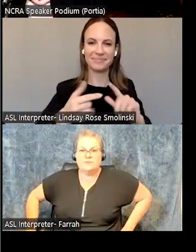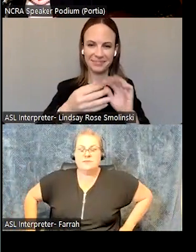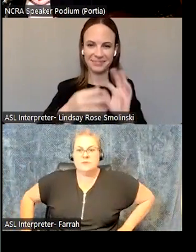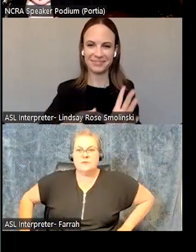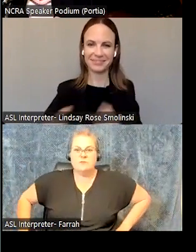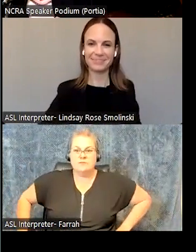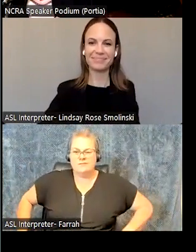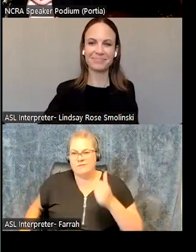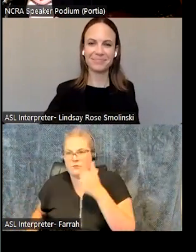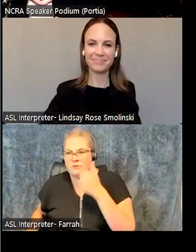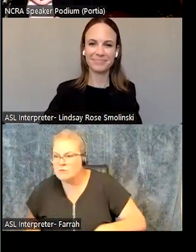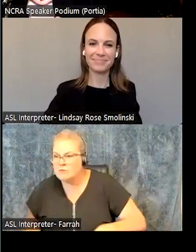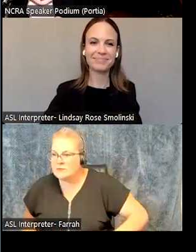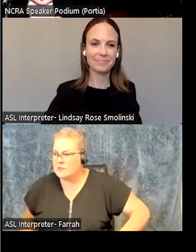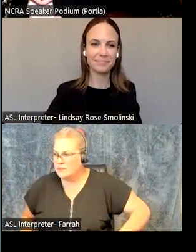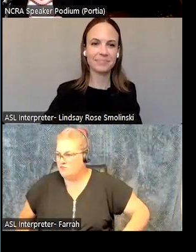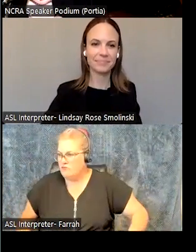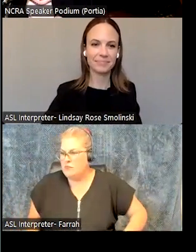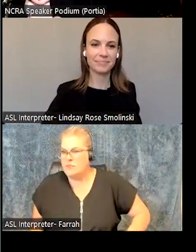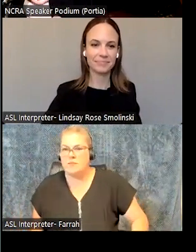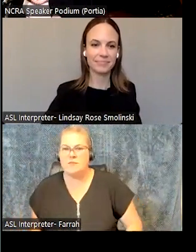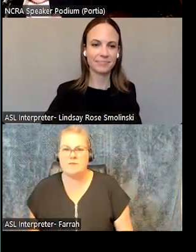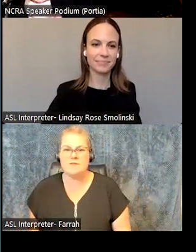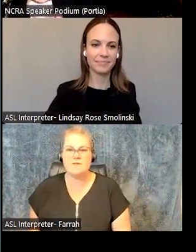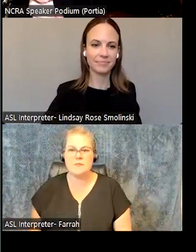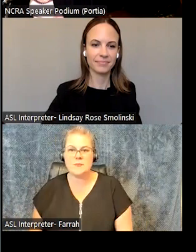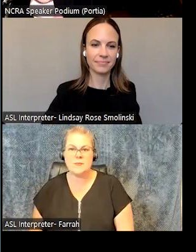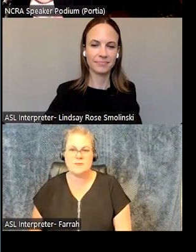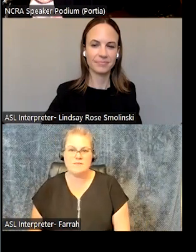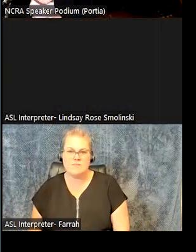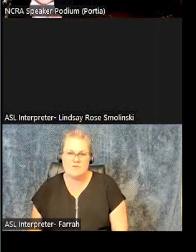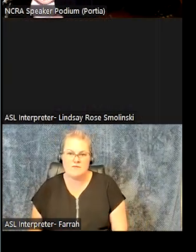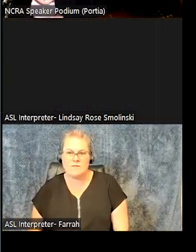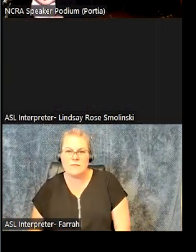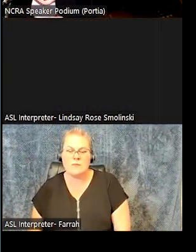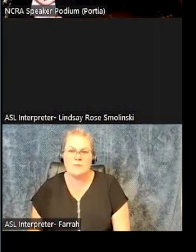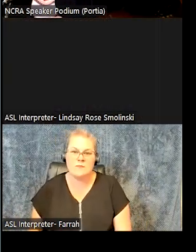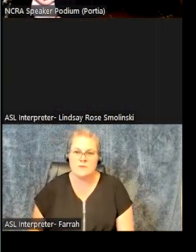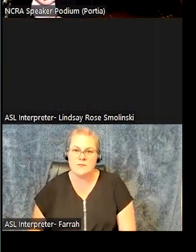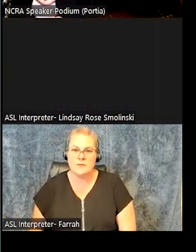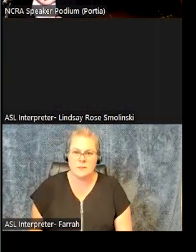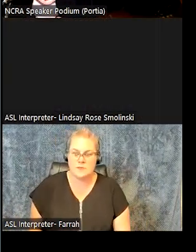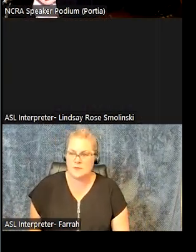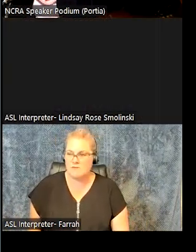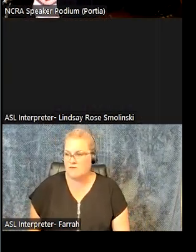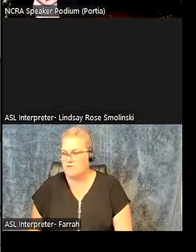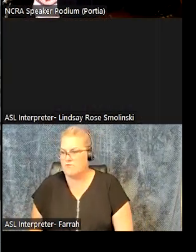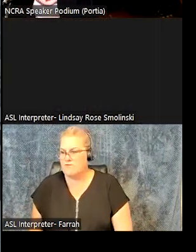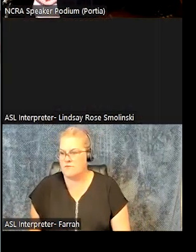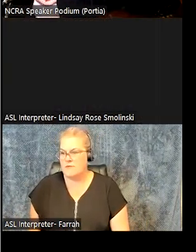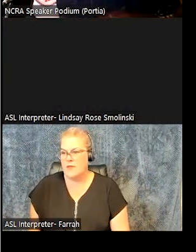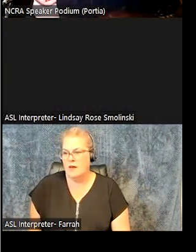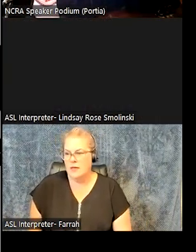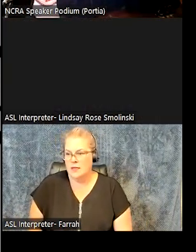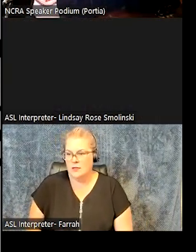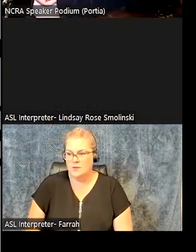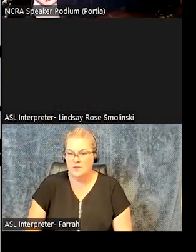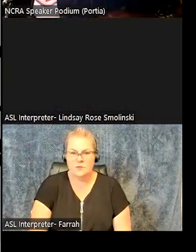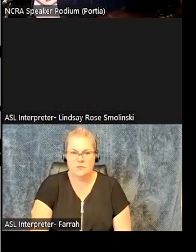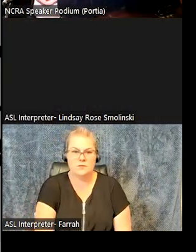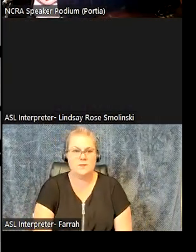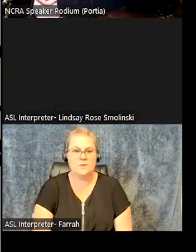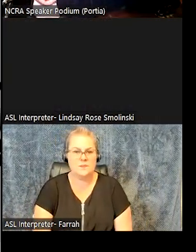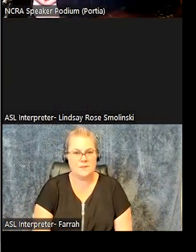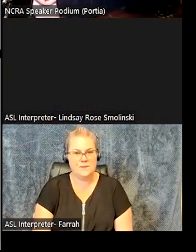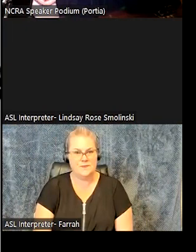Strategic Initiatives Division Manager for the City of Austin, the Texas Resource Recovery Department, which leads implementation of the